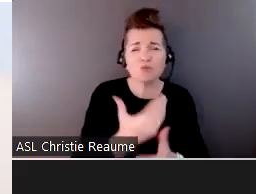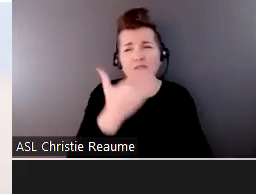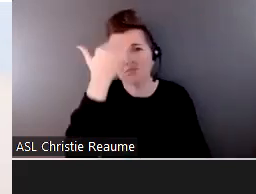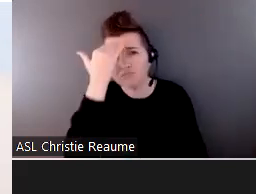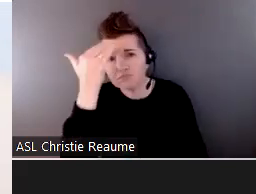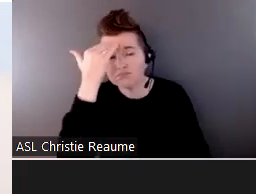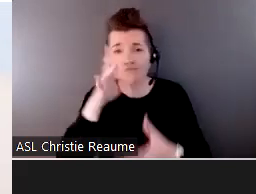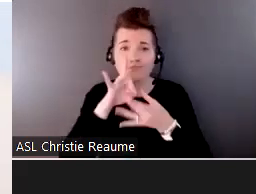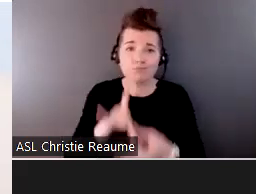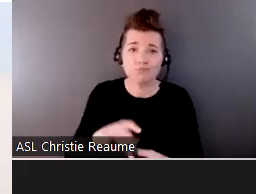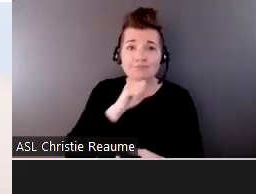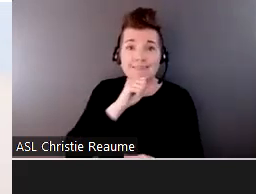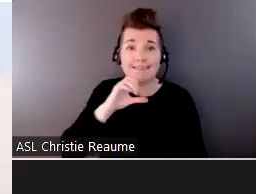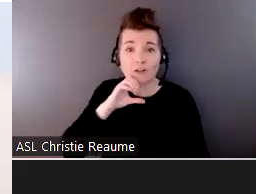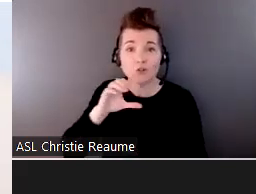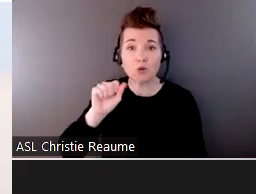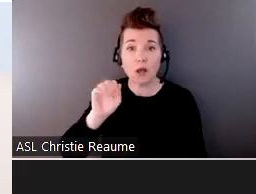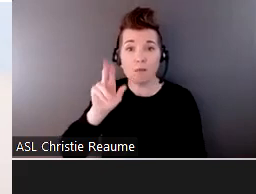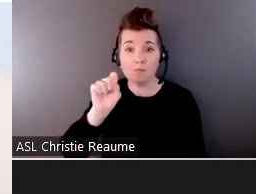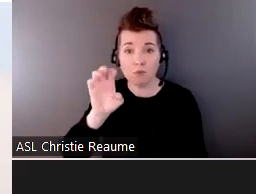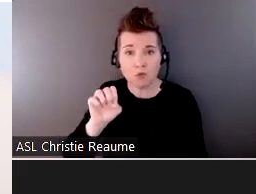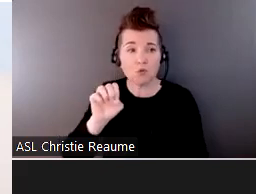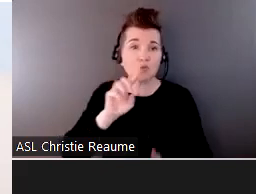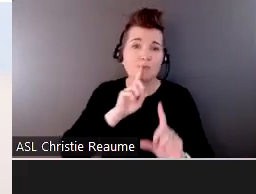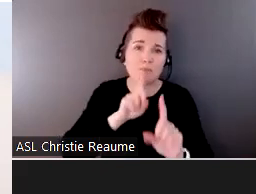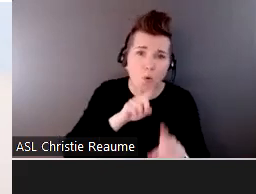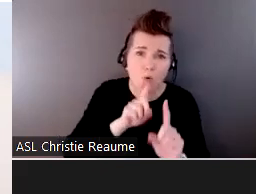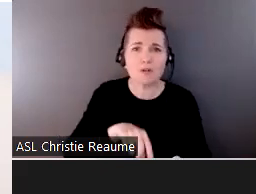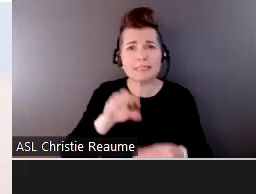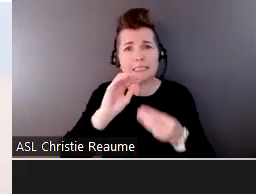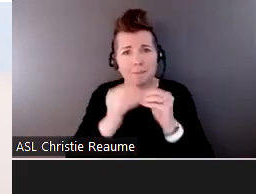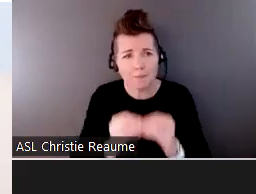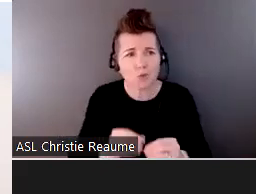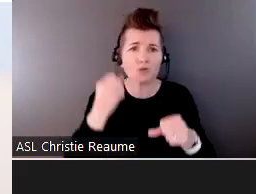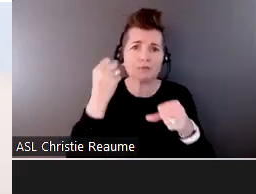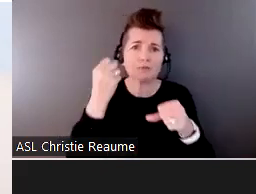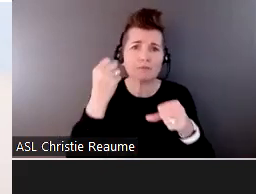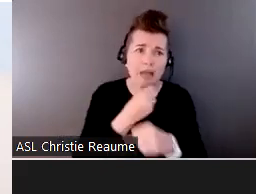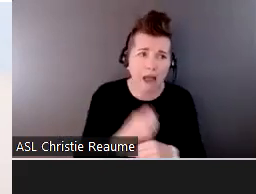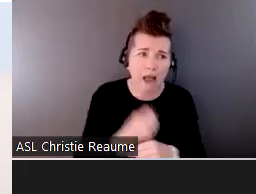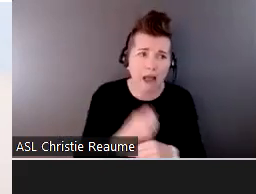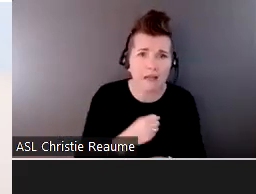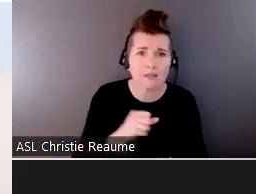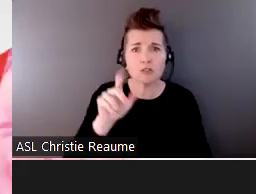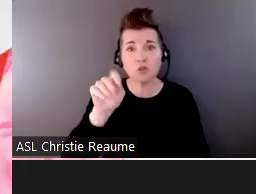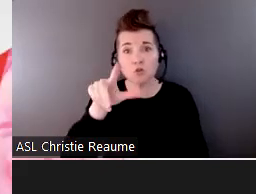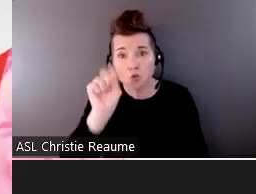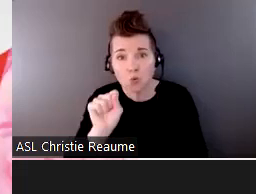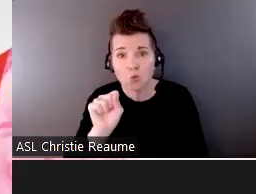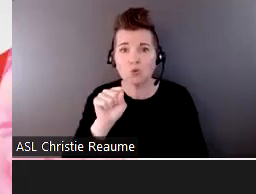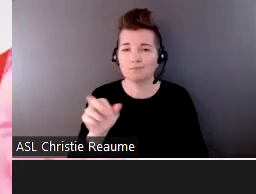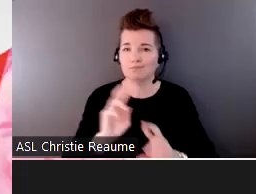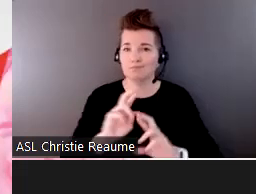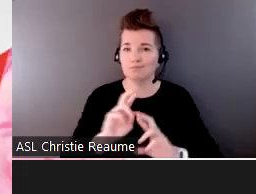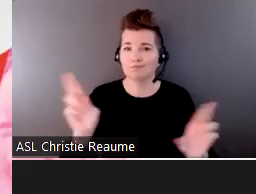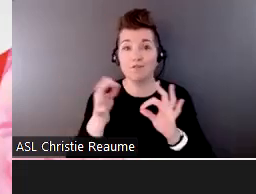reports Etc lots of tools available for people to download for free now I'd like to turn it